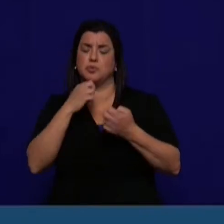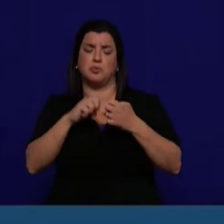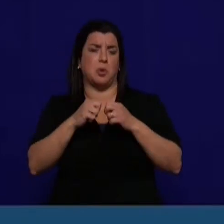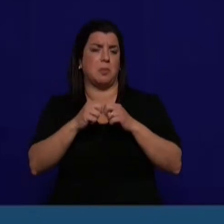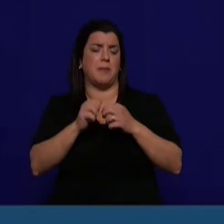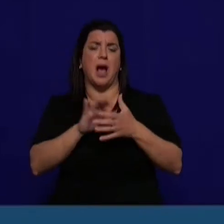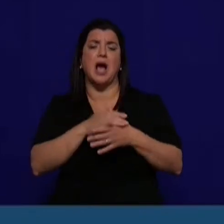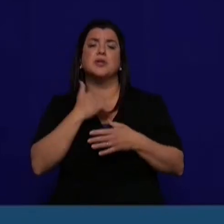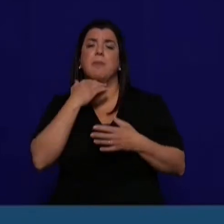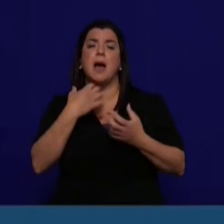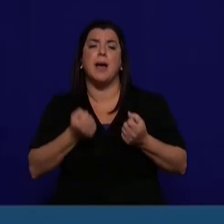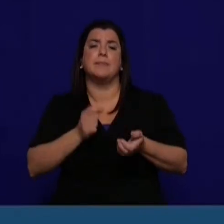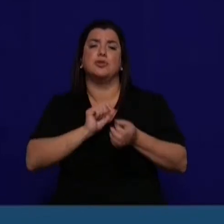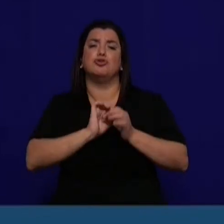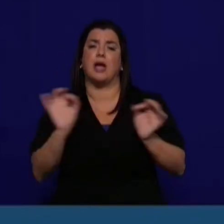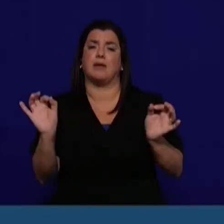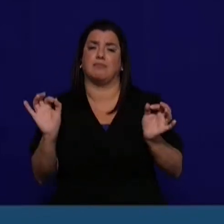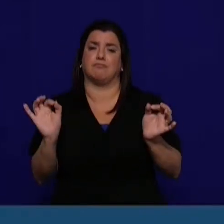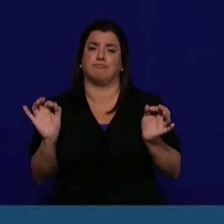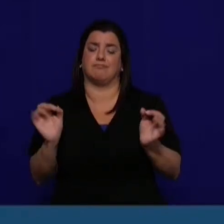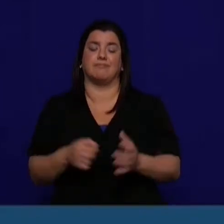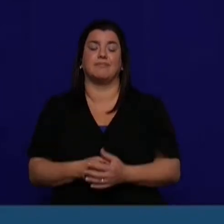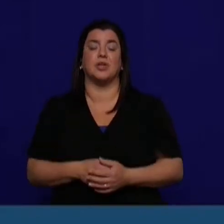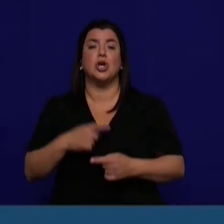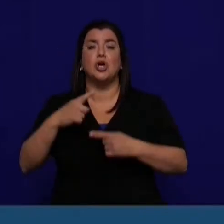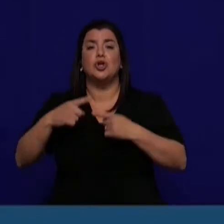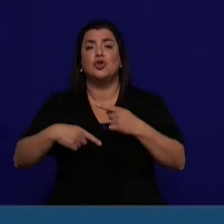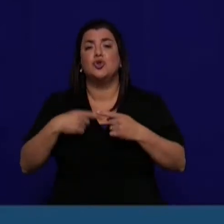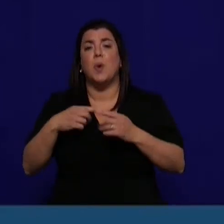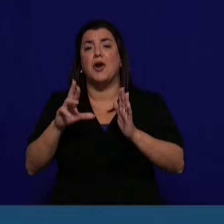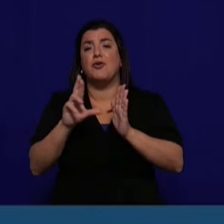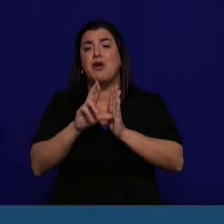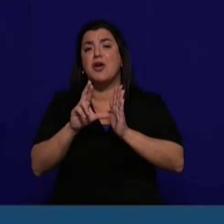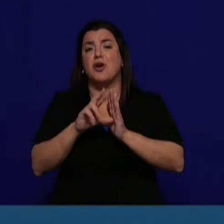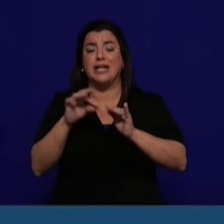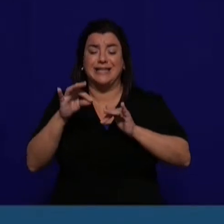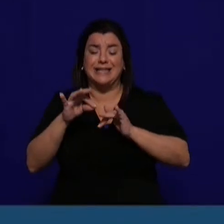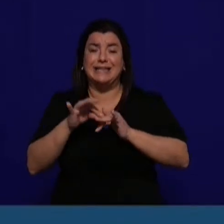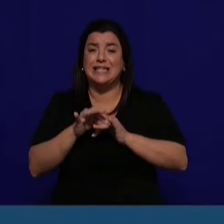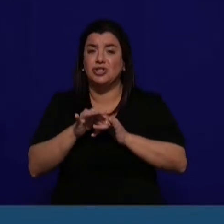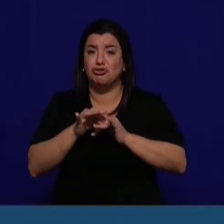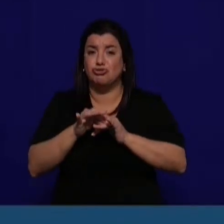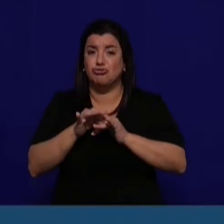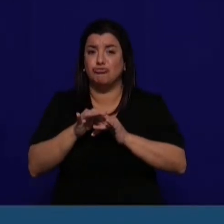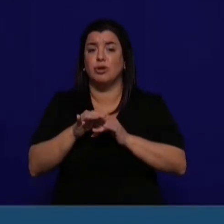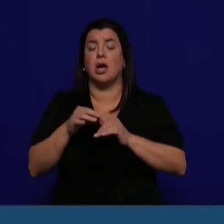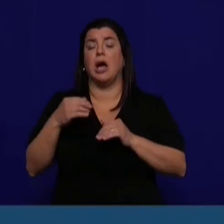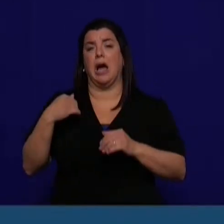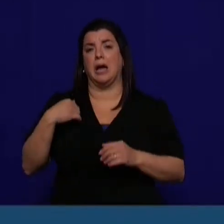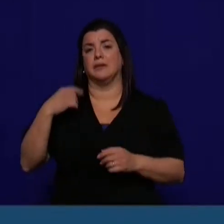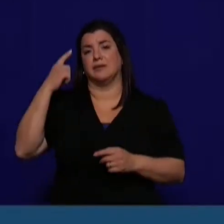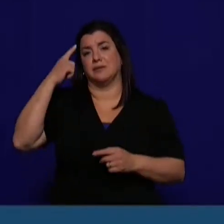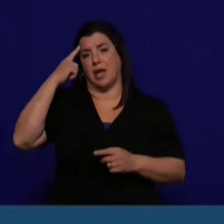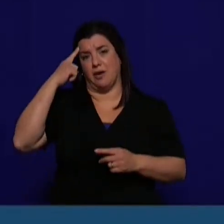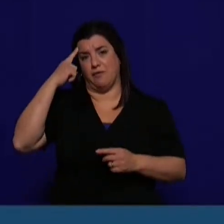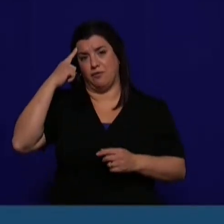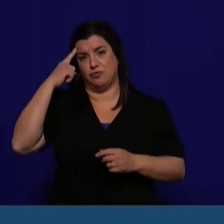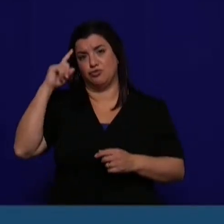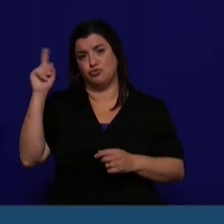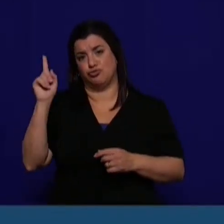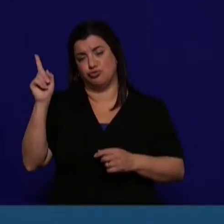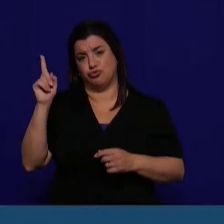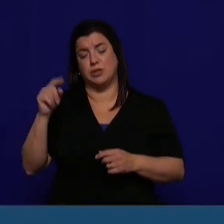Issa fuq it-tiġijiet bħalma semmejna wkoll aħna rajna li nistennew